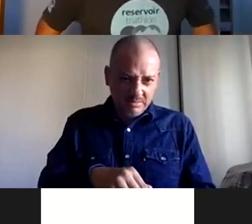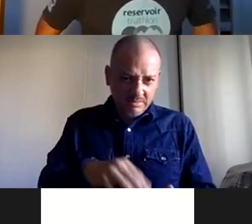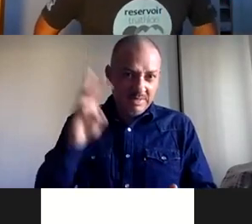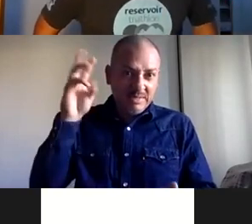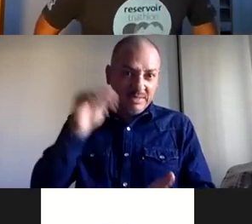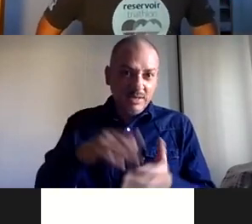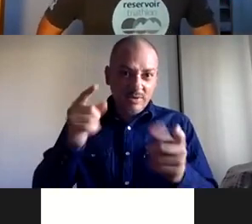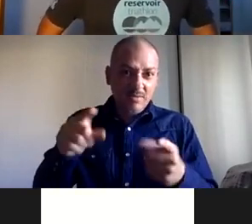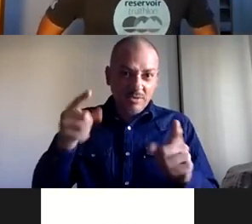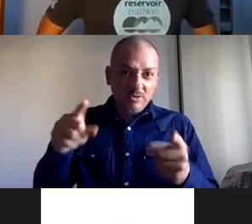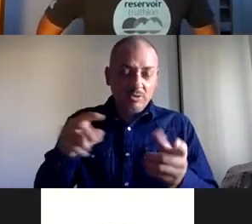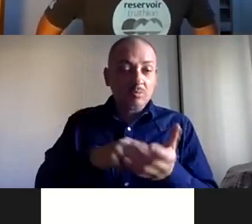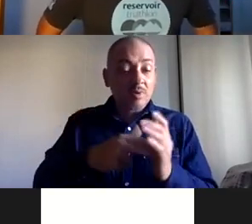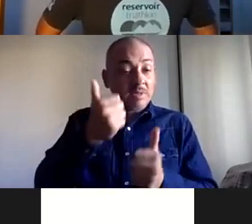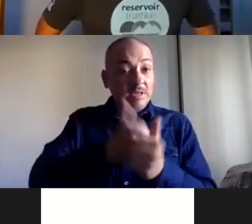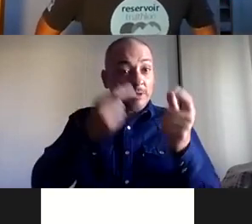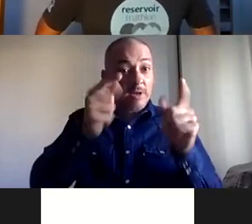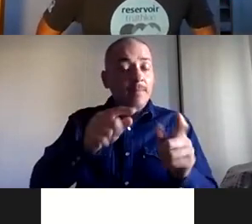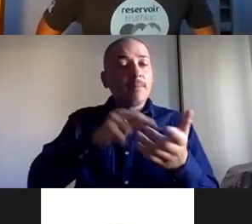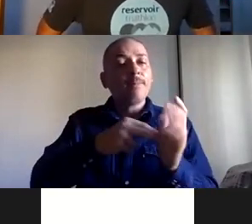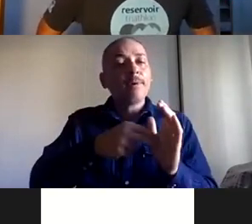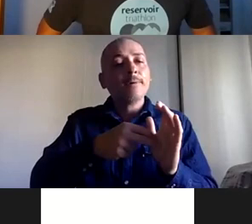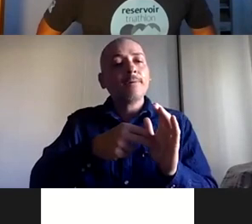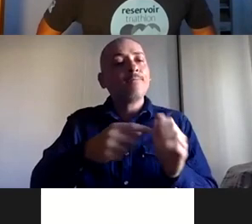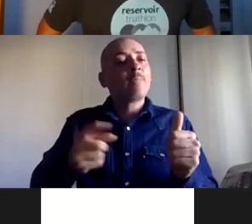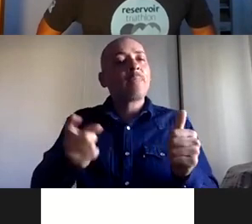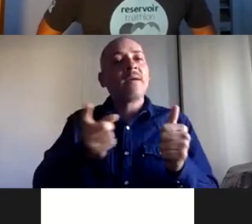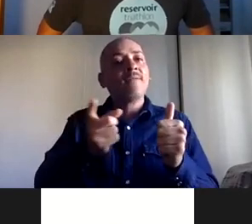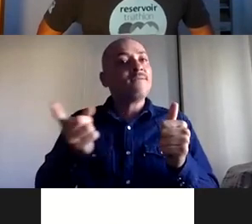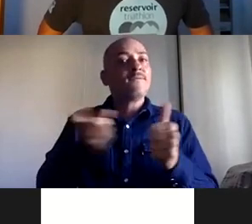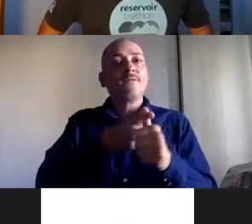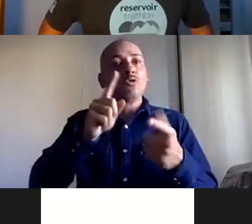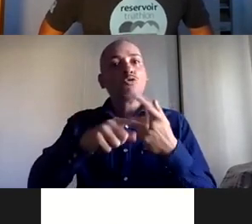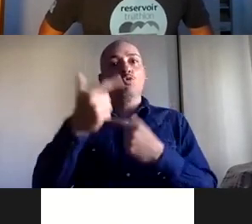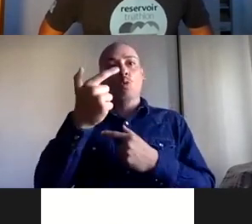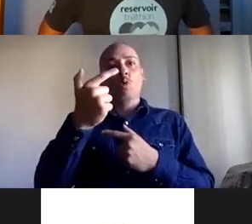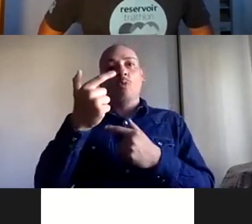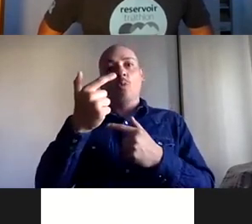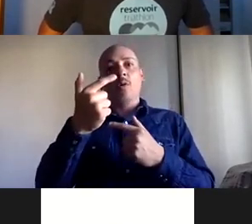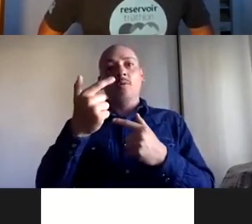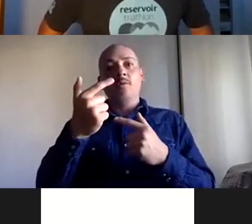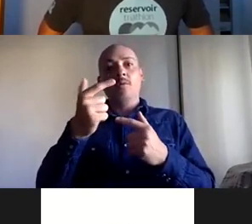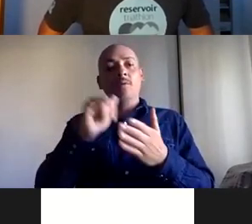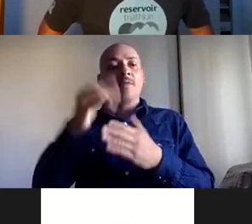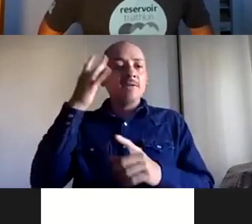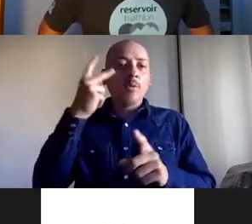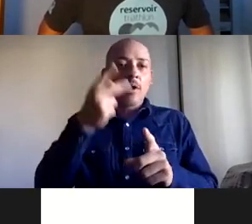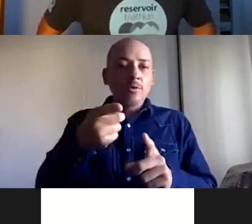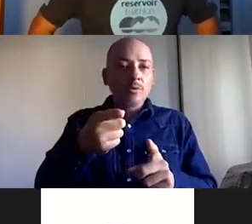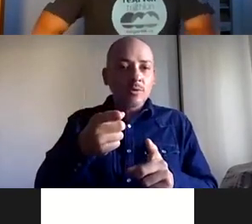episodes. So each episode is basically a 1st to 21 match, which is why you saw